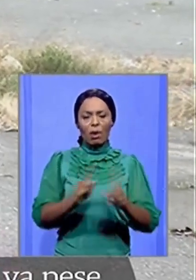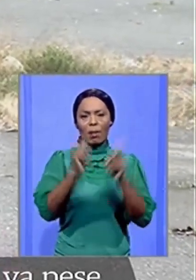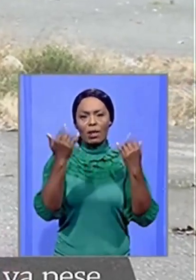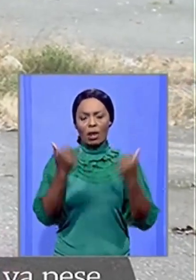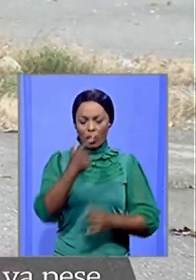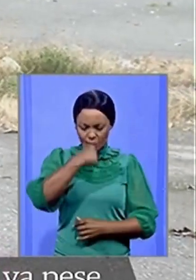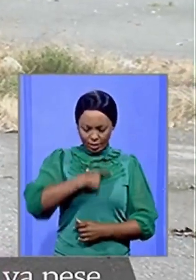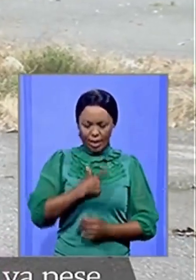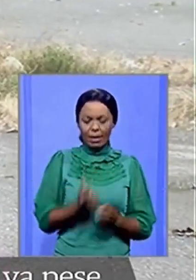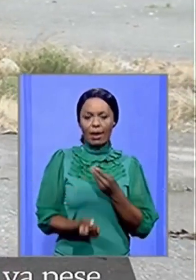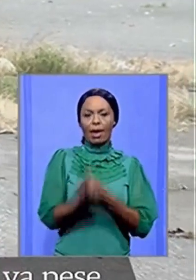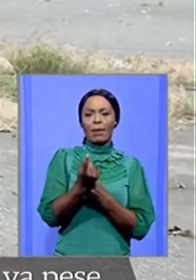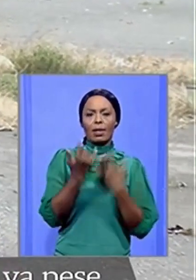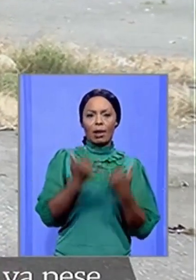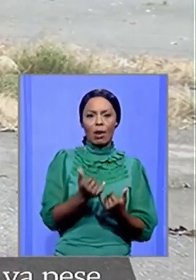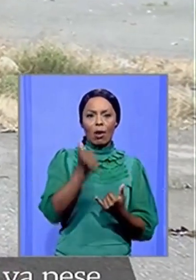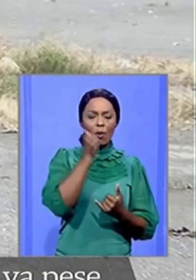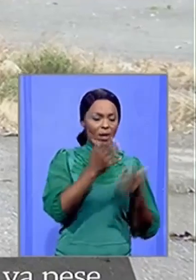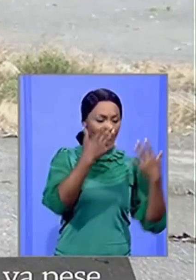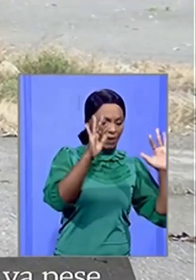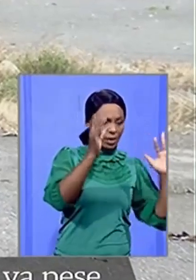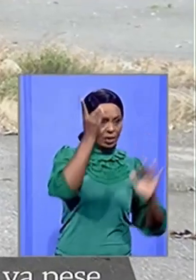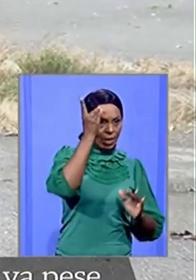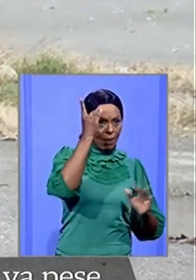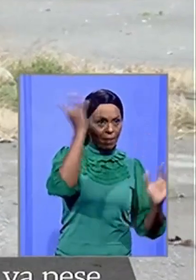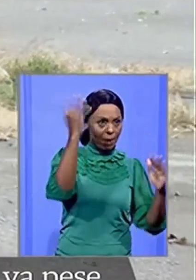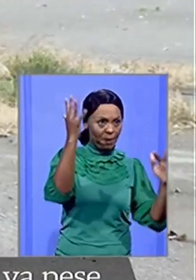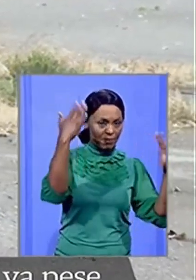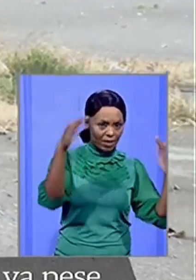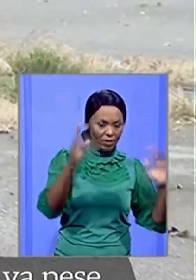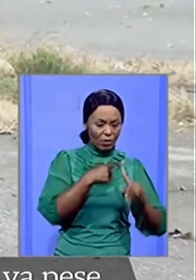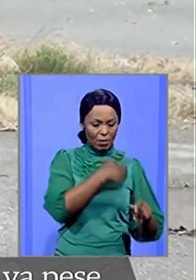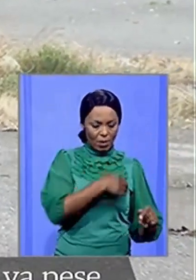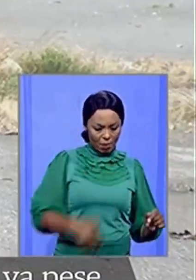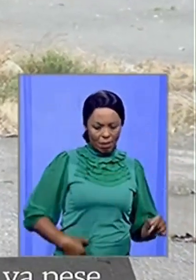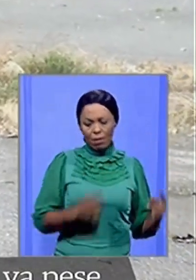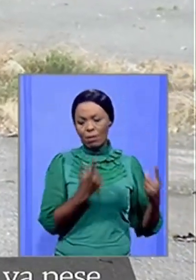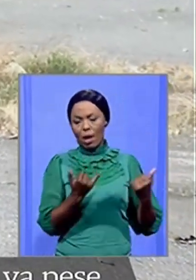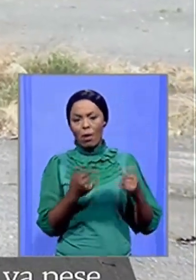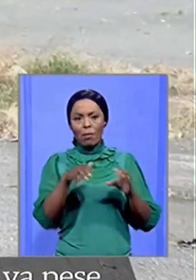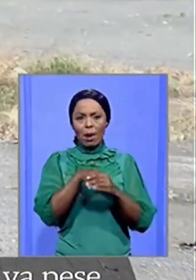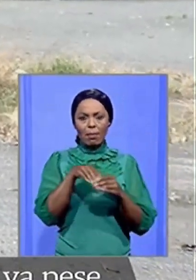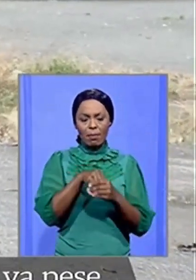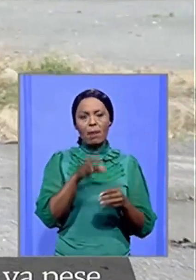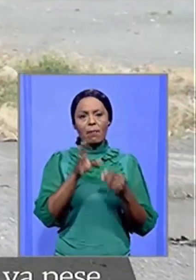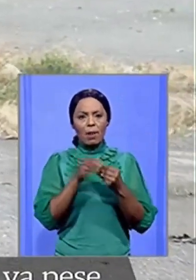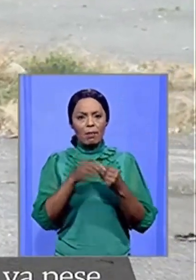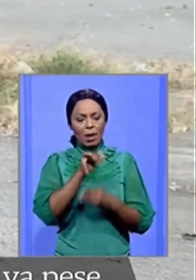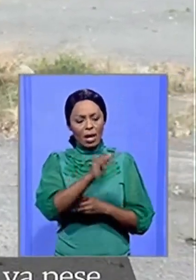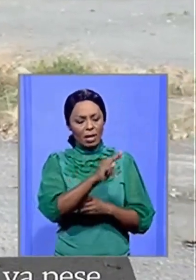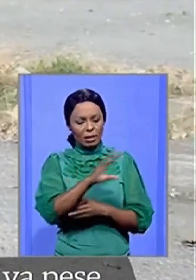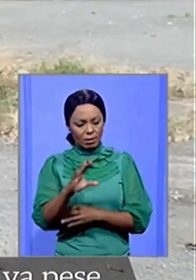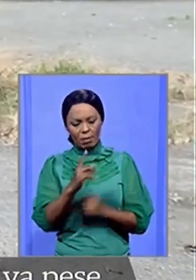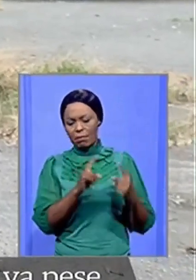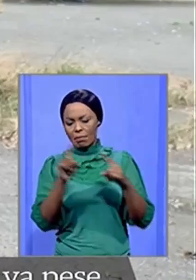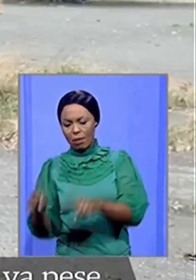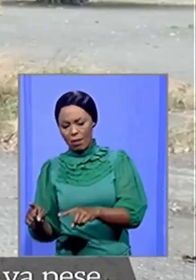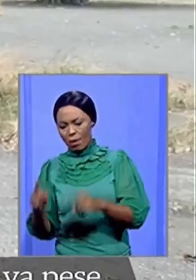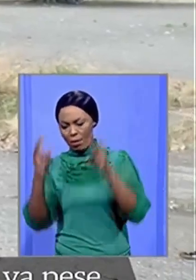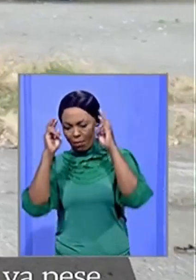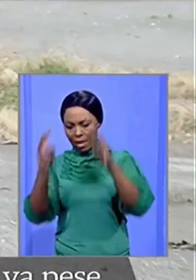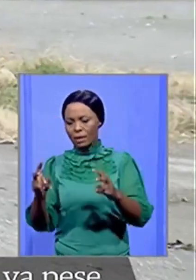that on their way back home in Mpumalanga, these are comrades from the Chief Albert Luthuli sub-region, and